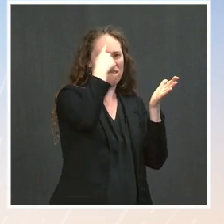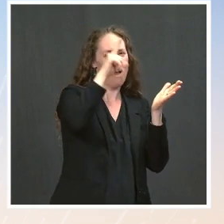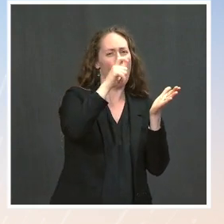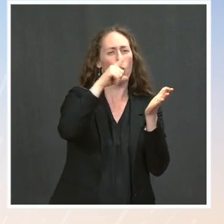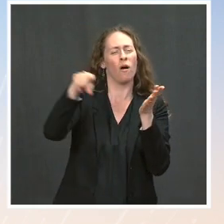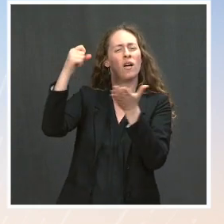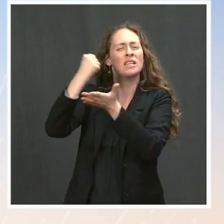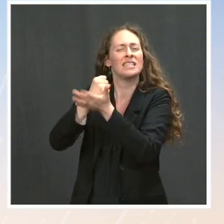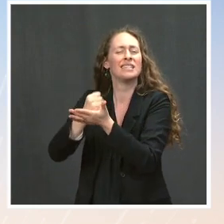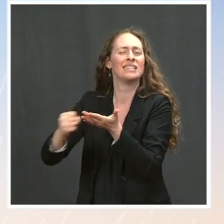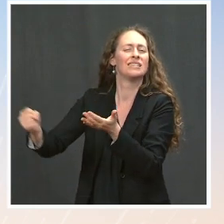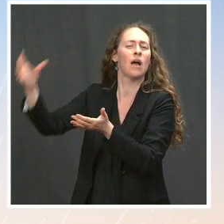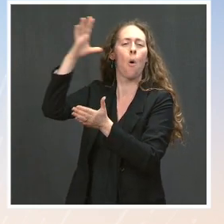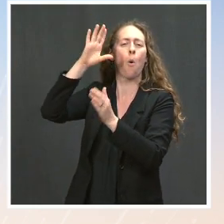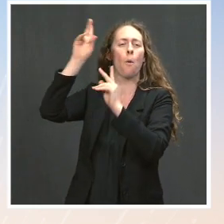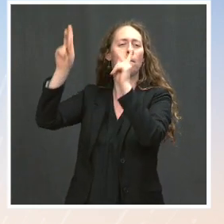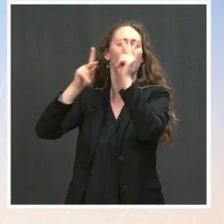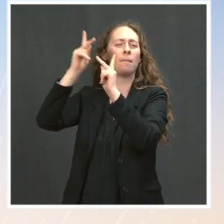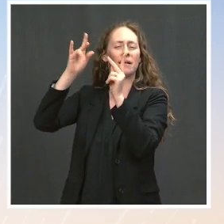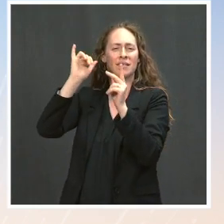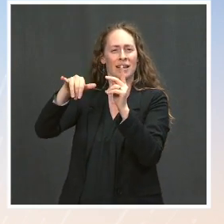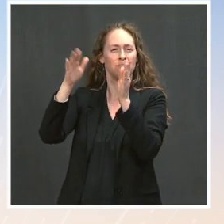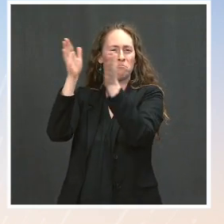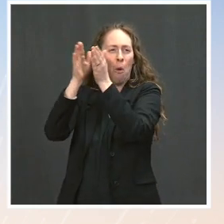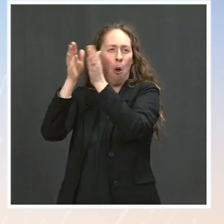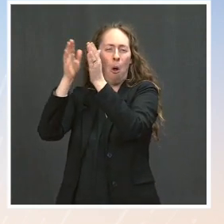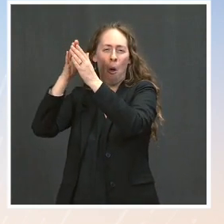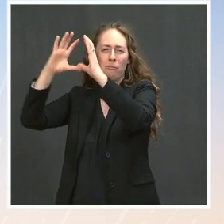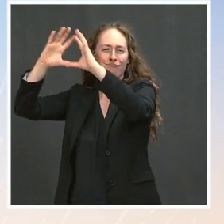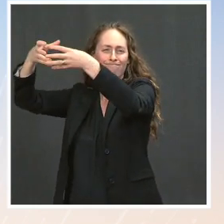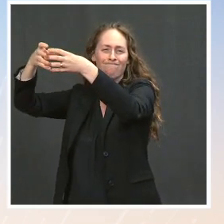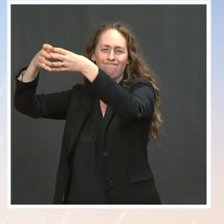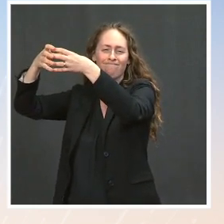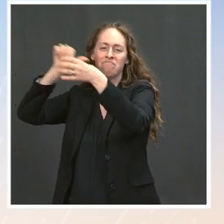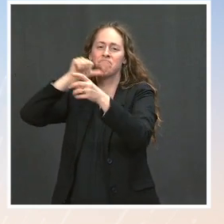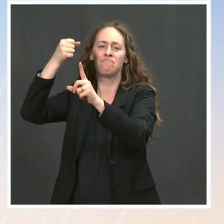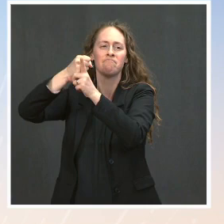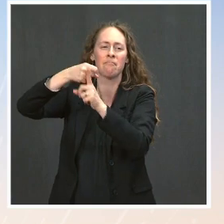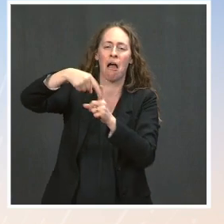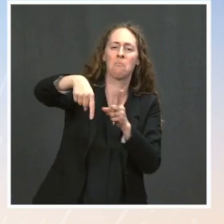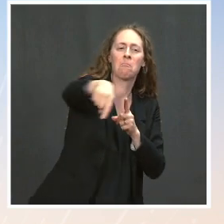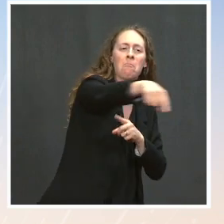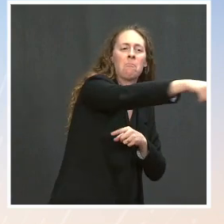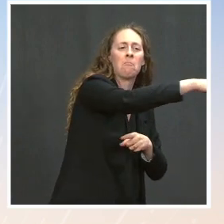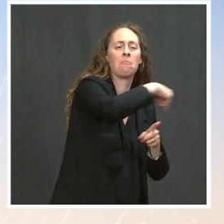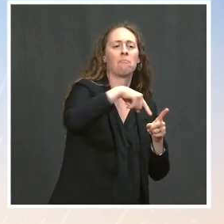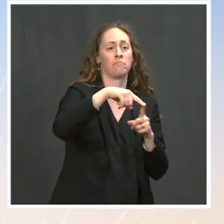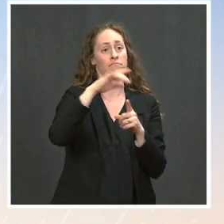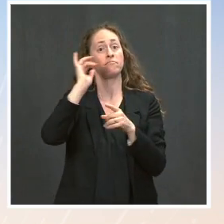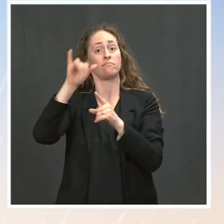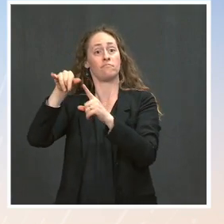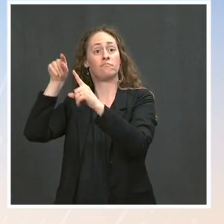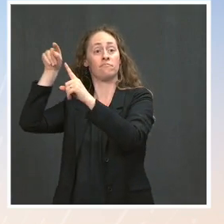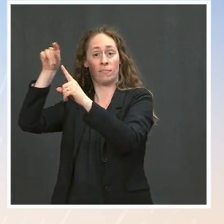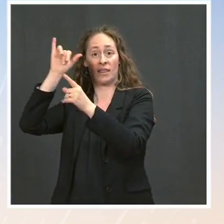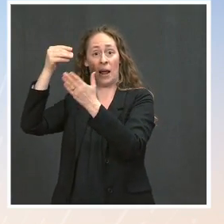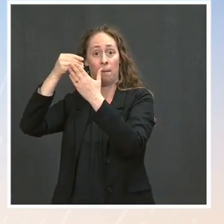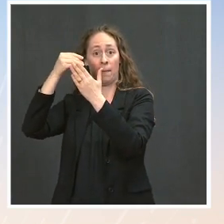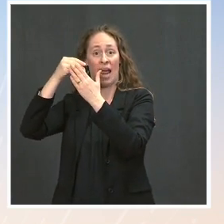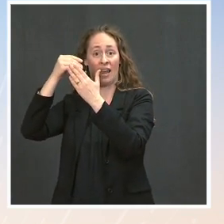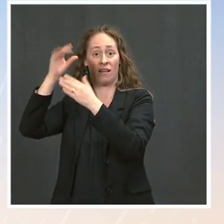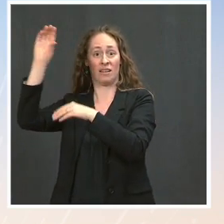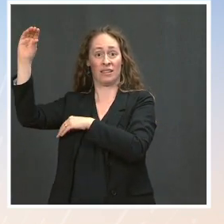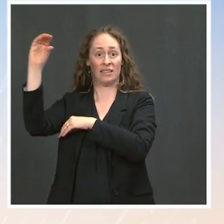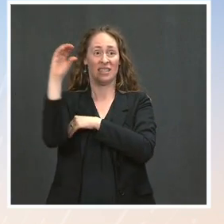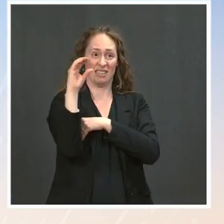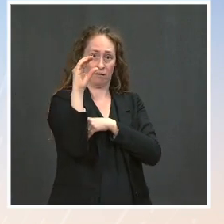taxpayers, equalizing ordinary income and capital gains would restore fairness and do so in a way that wouldn't significantly